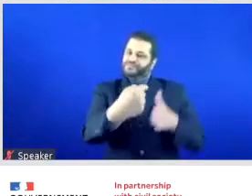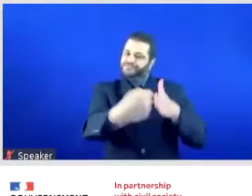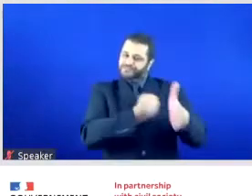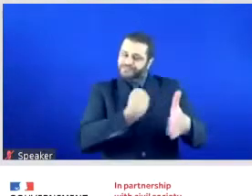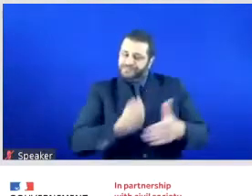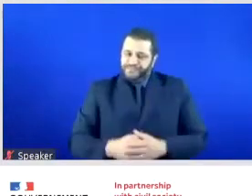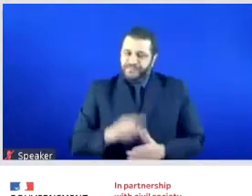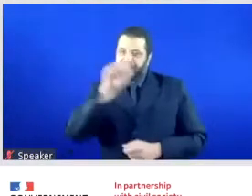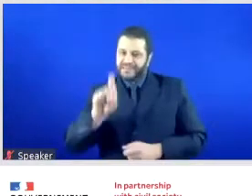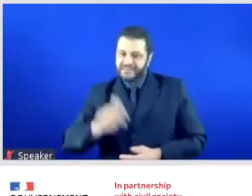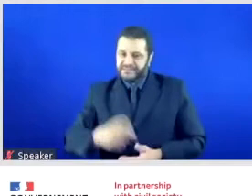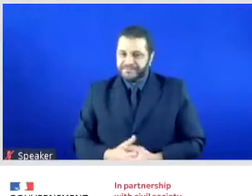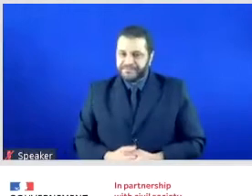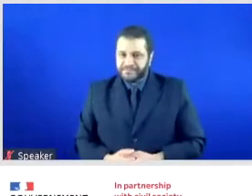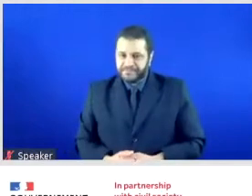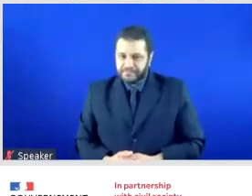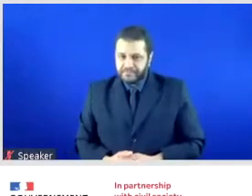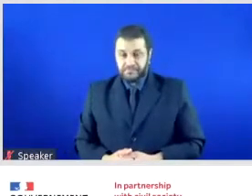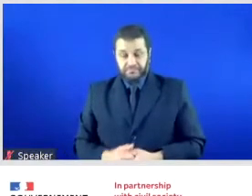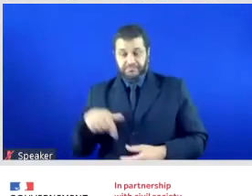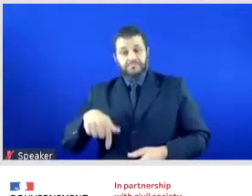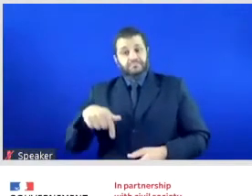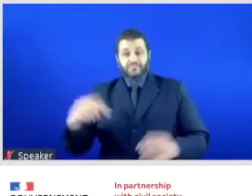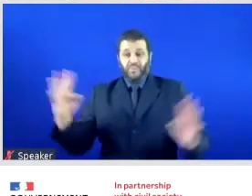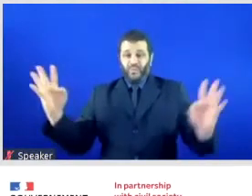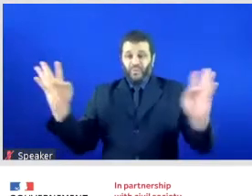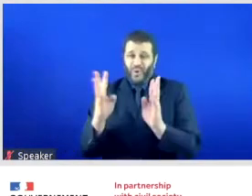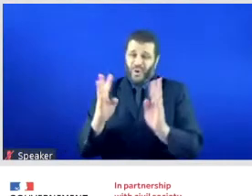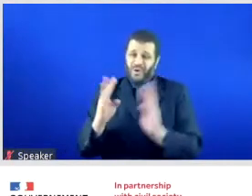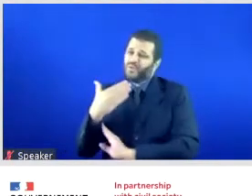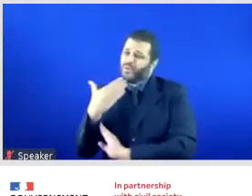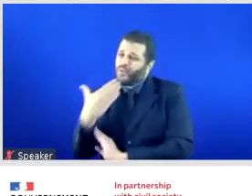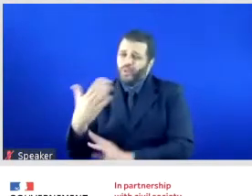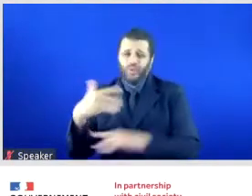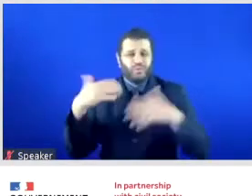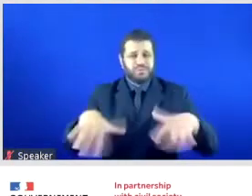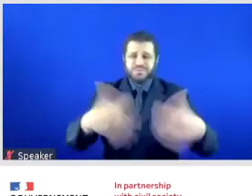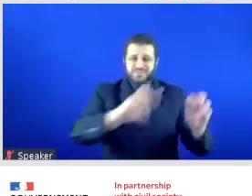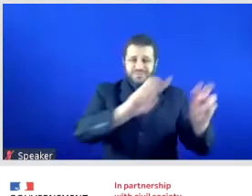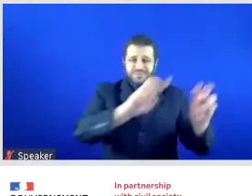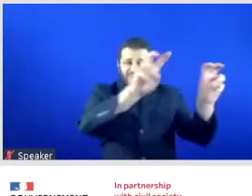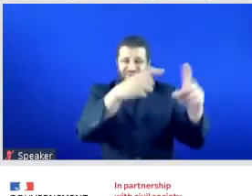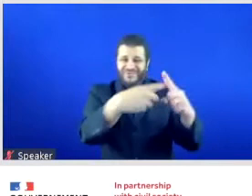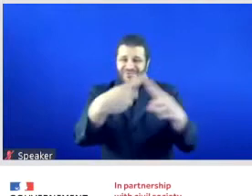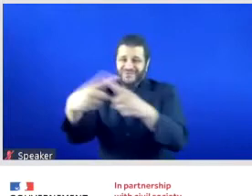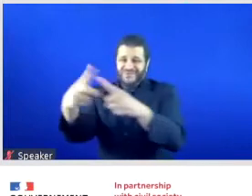speaking about the work that I do with climate activism. Now, one thing we know about young people is that